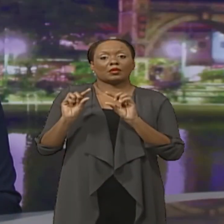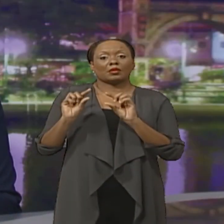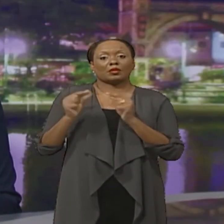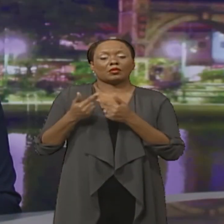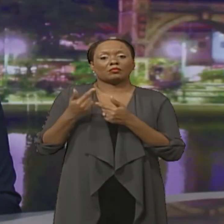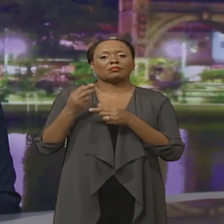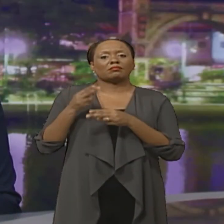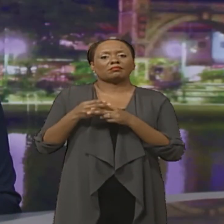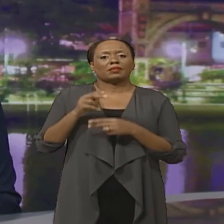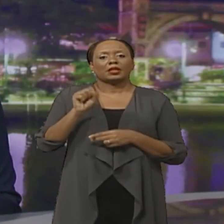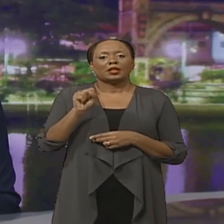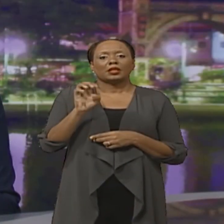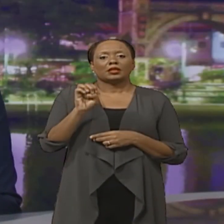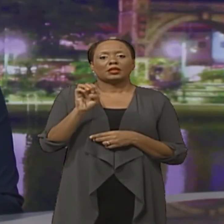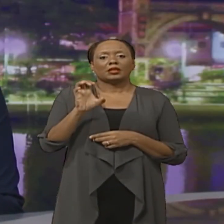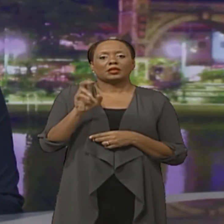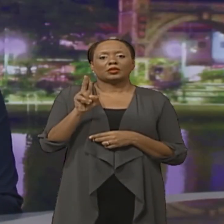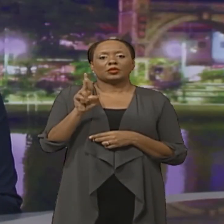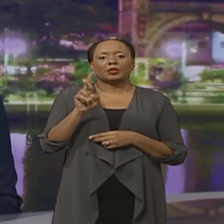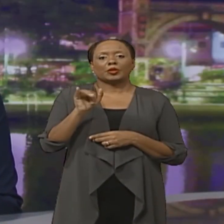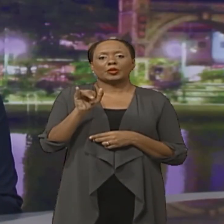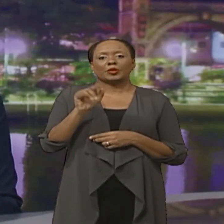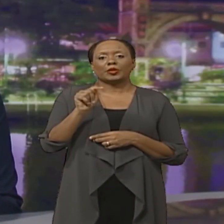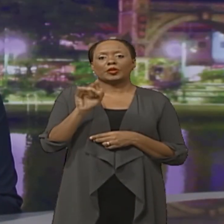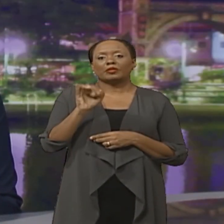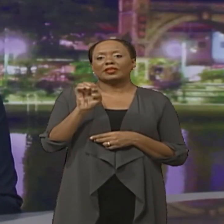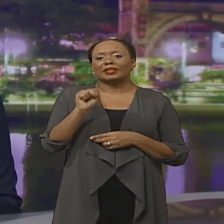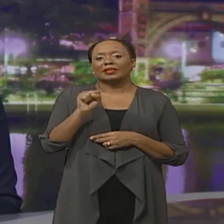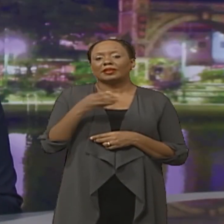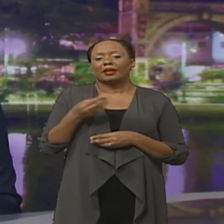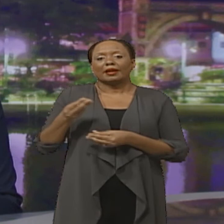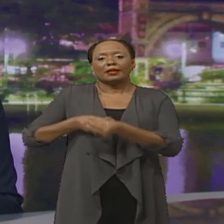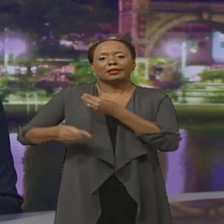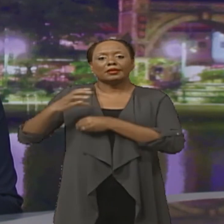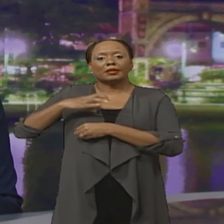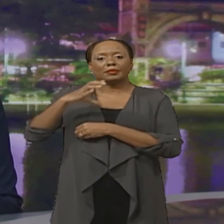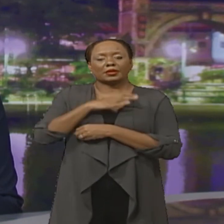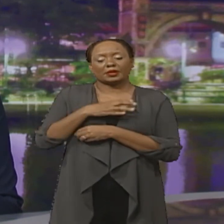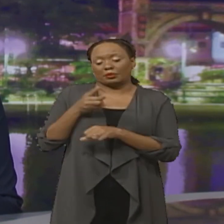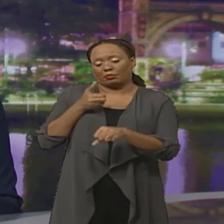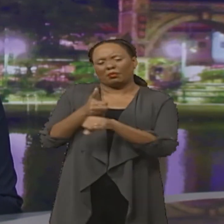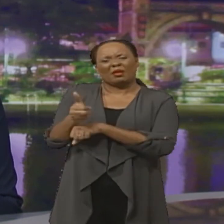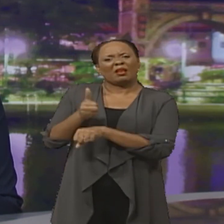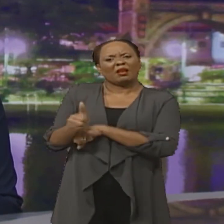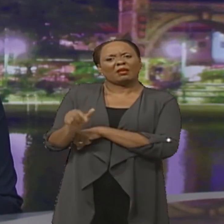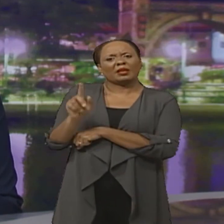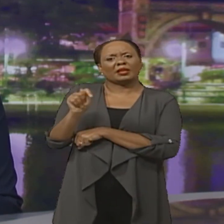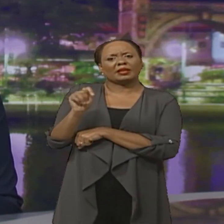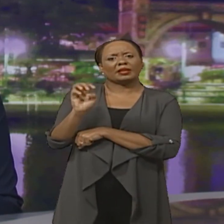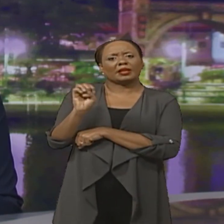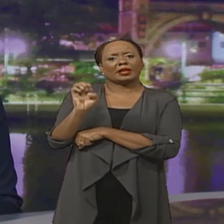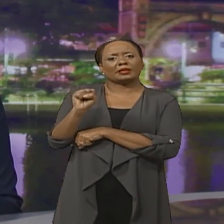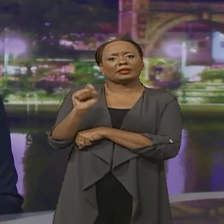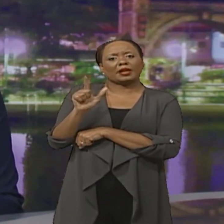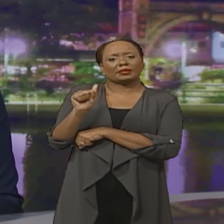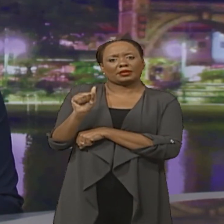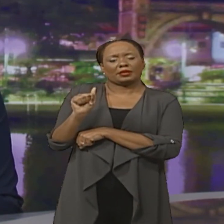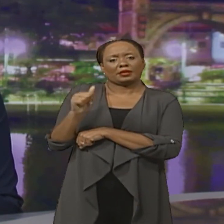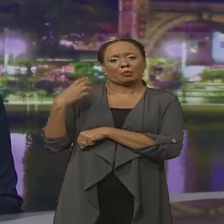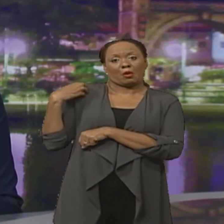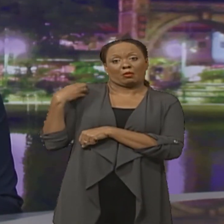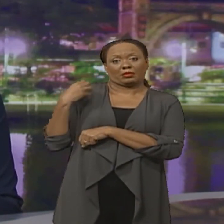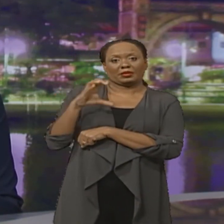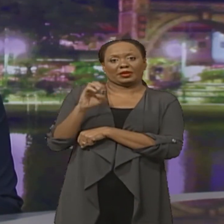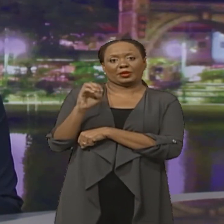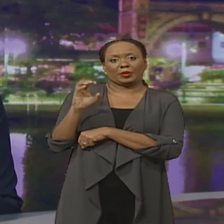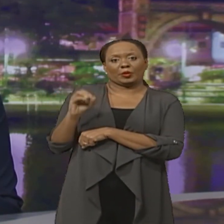And in international business, the Securities and Exchange Commission has accused Tesla CEO Elon Musk of